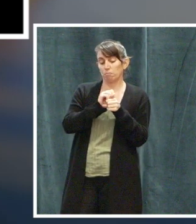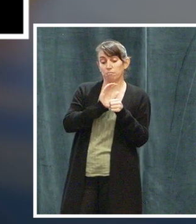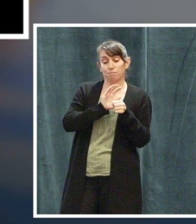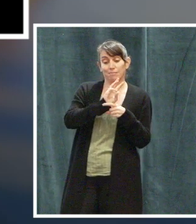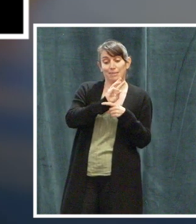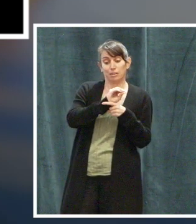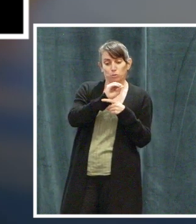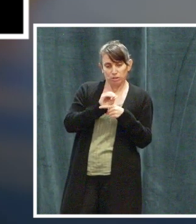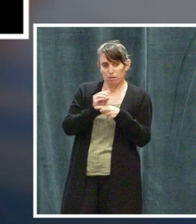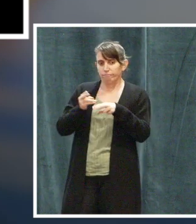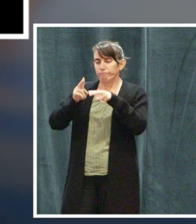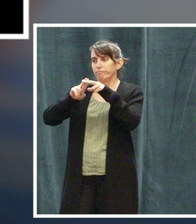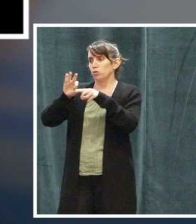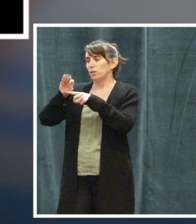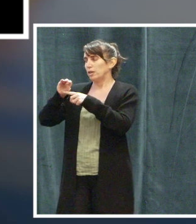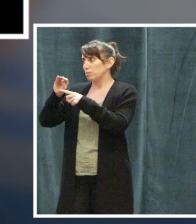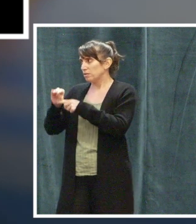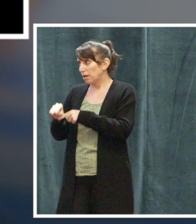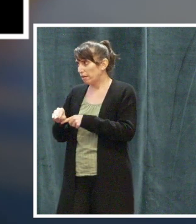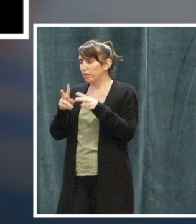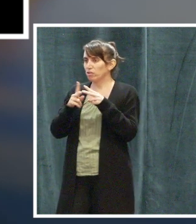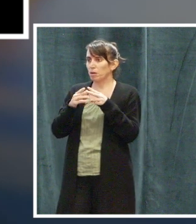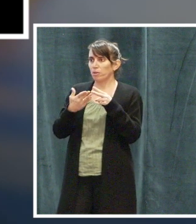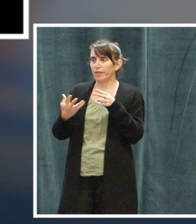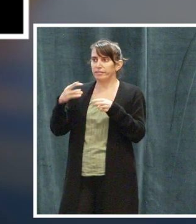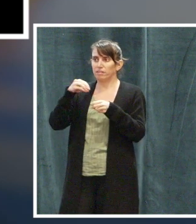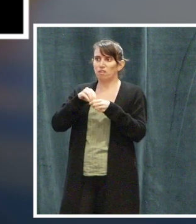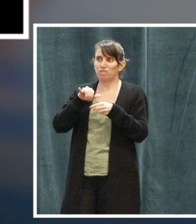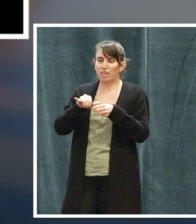90%. There are a number of things that are involved in that. I'm not going